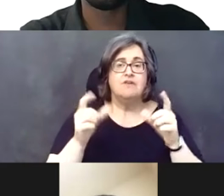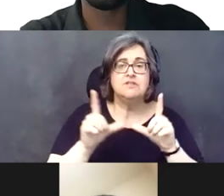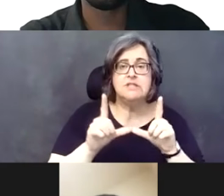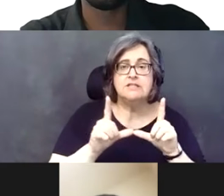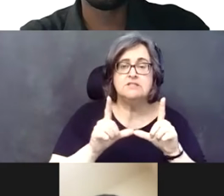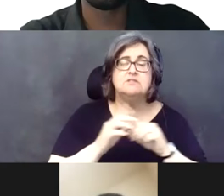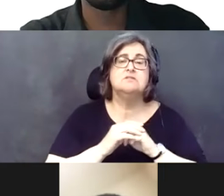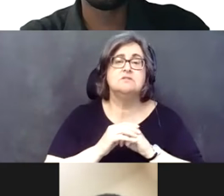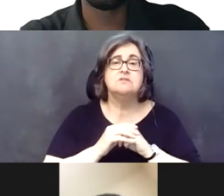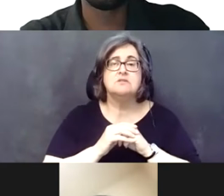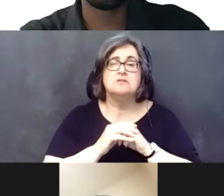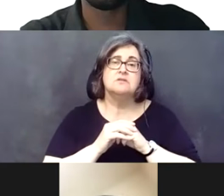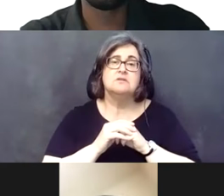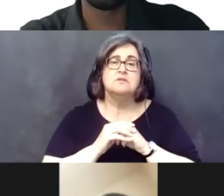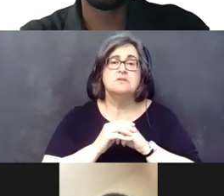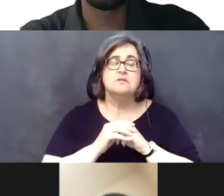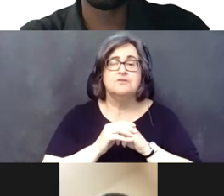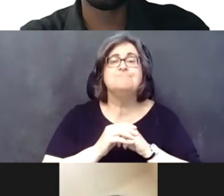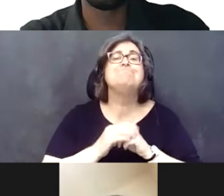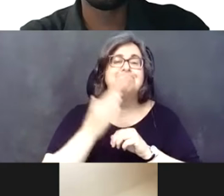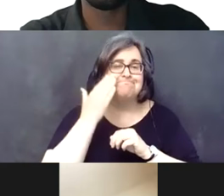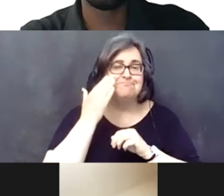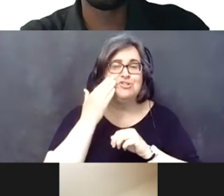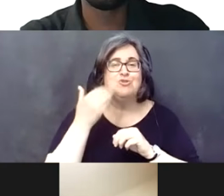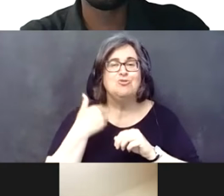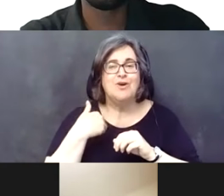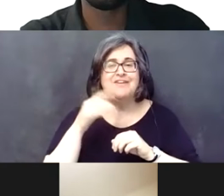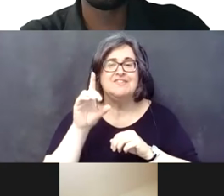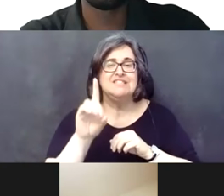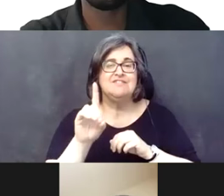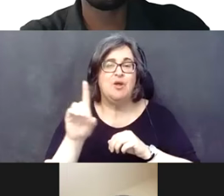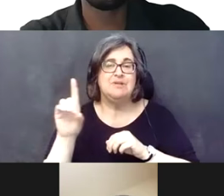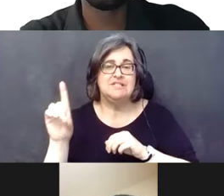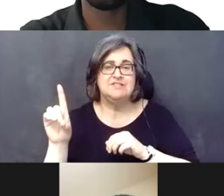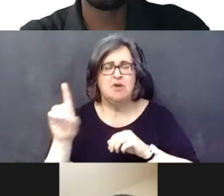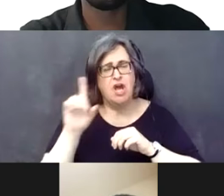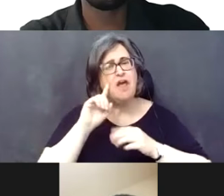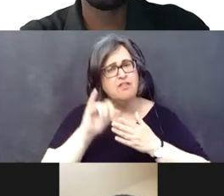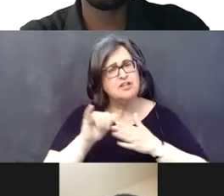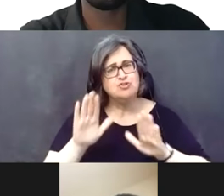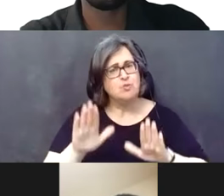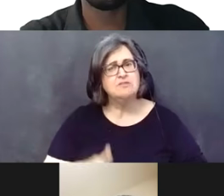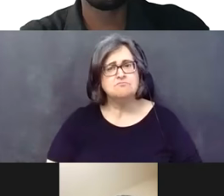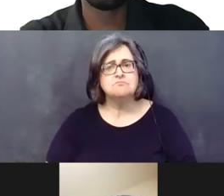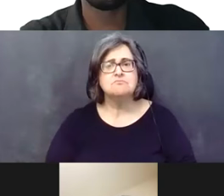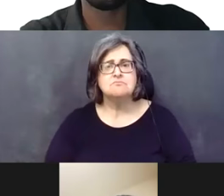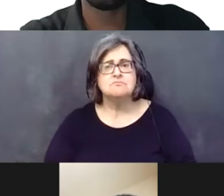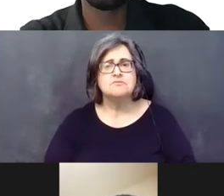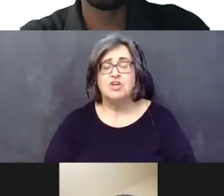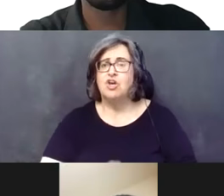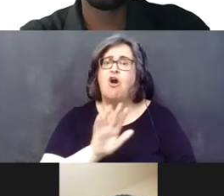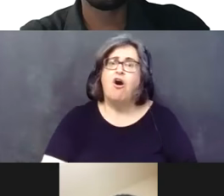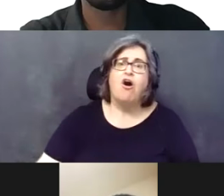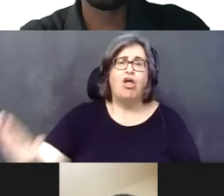license, then they would know that you have a developmental disability. I think it would be great in all 50